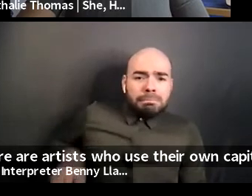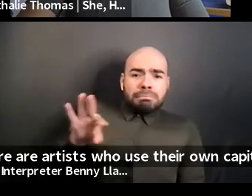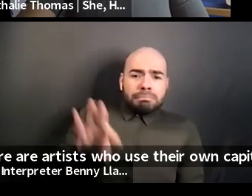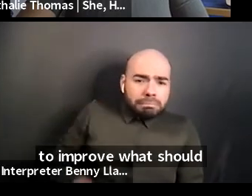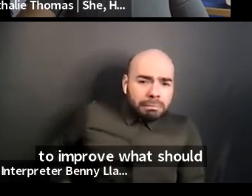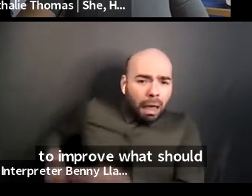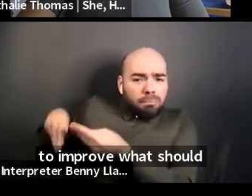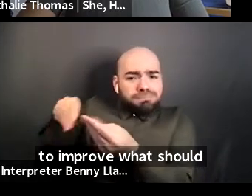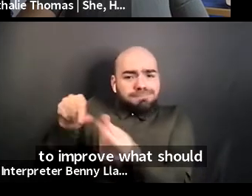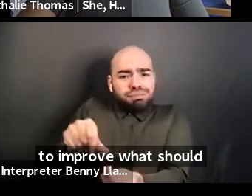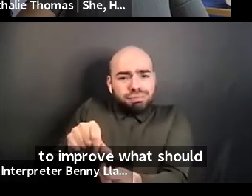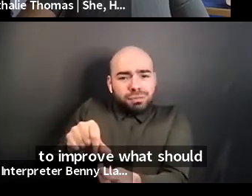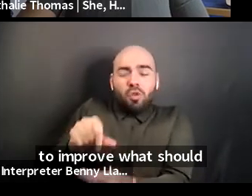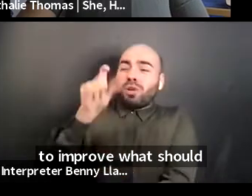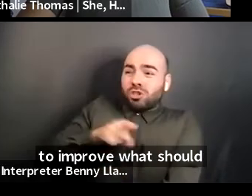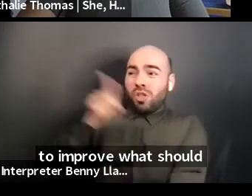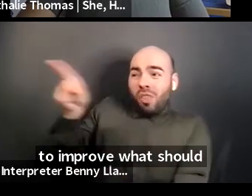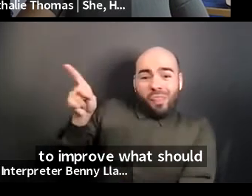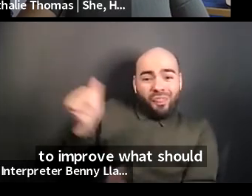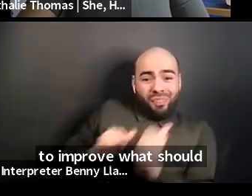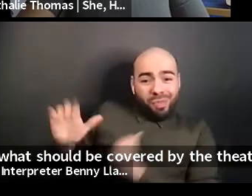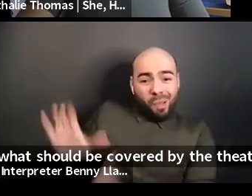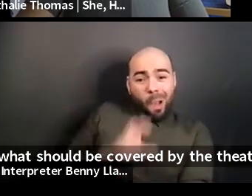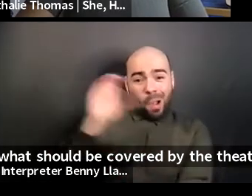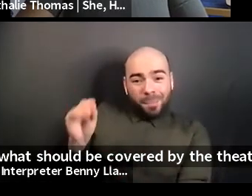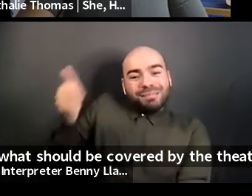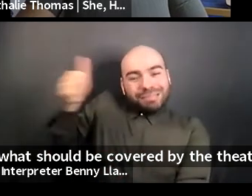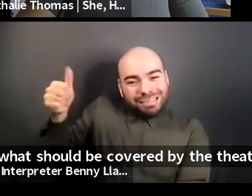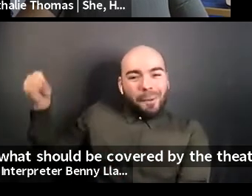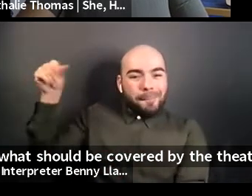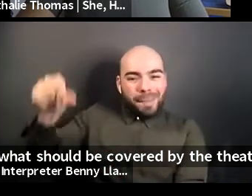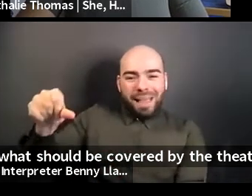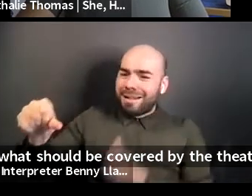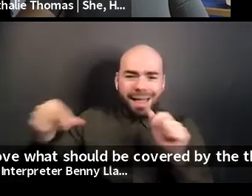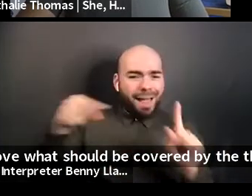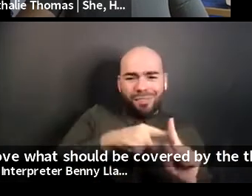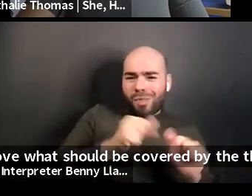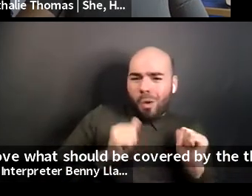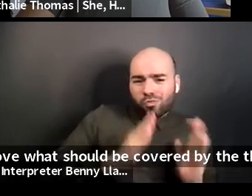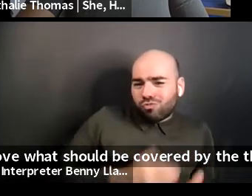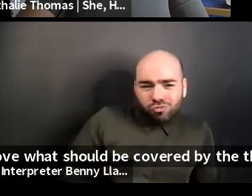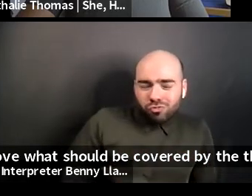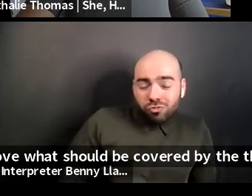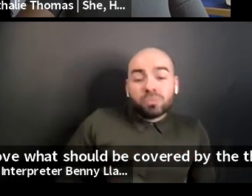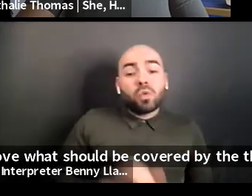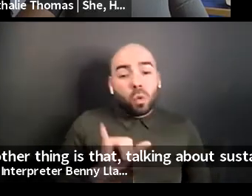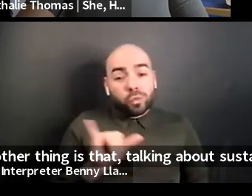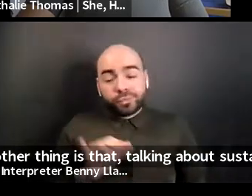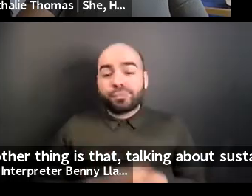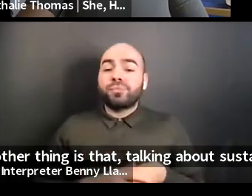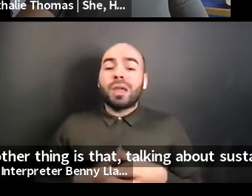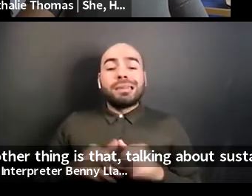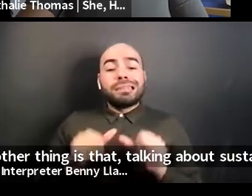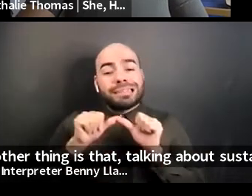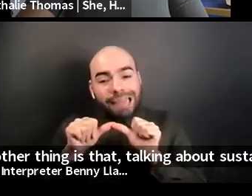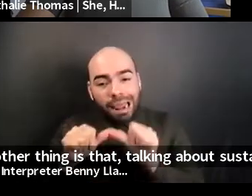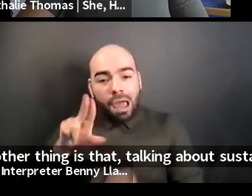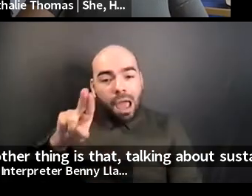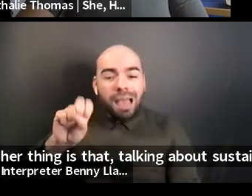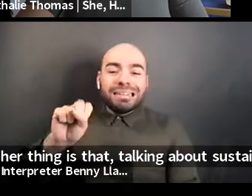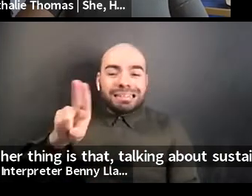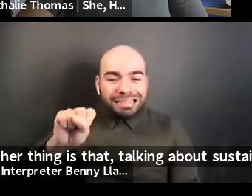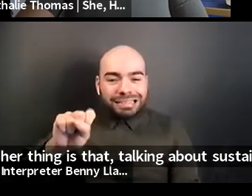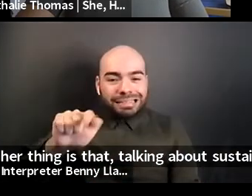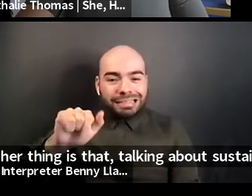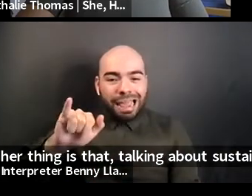be covered by the theater. And another thing is that talking about sustainability, fellowships or